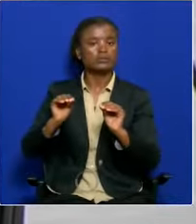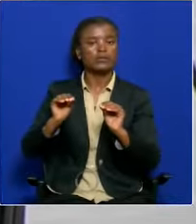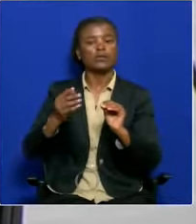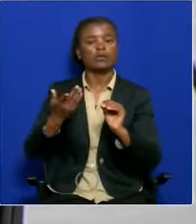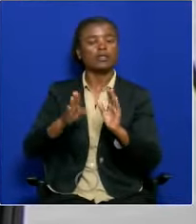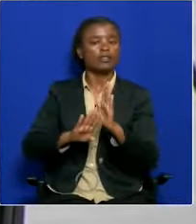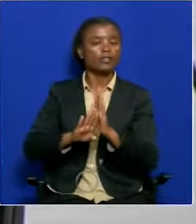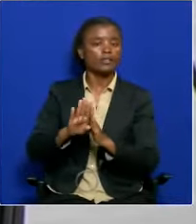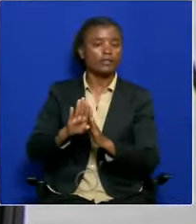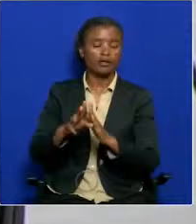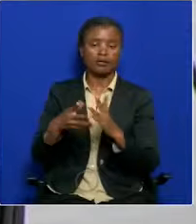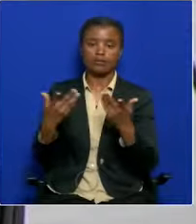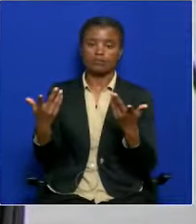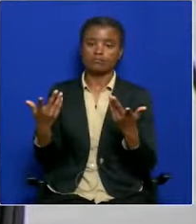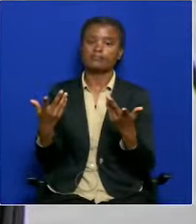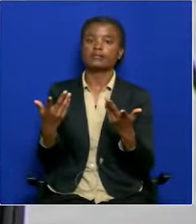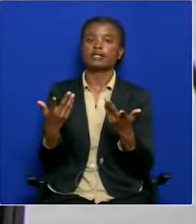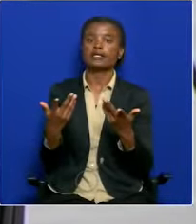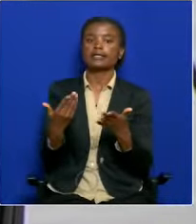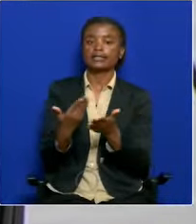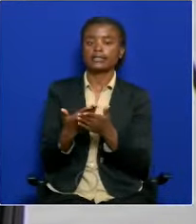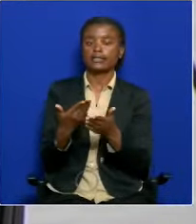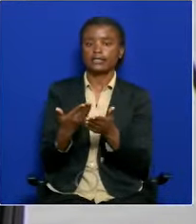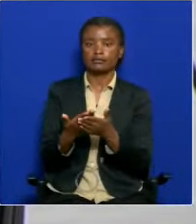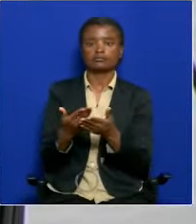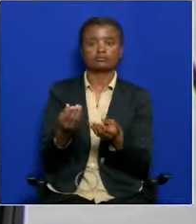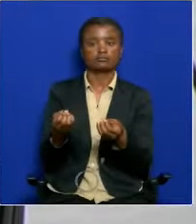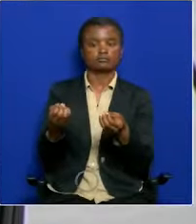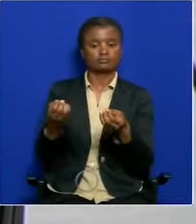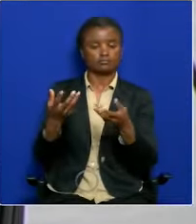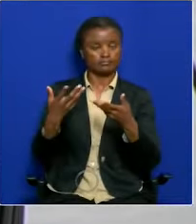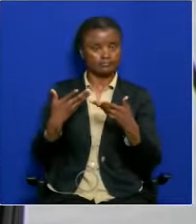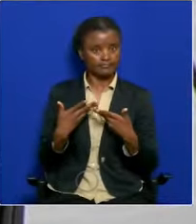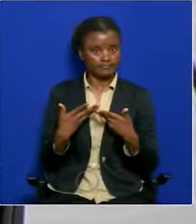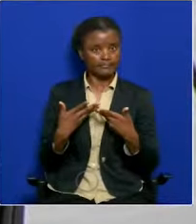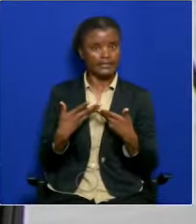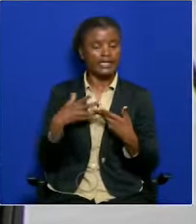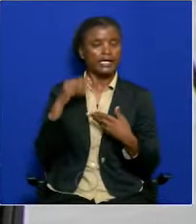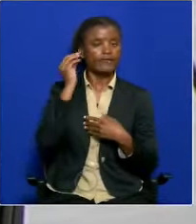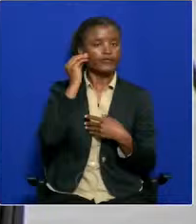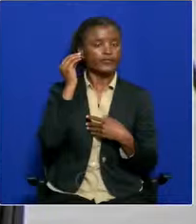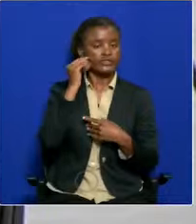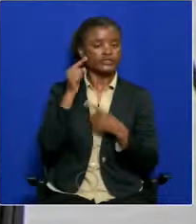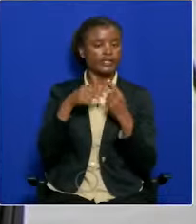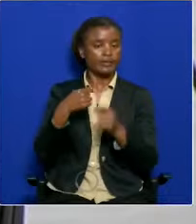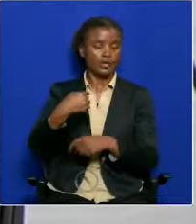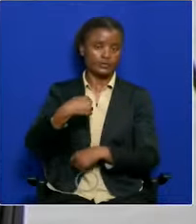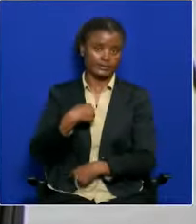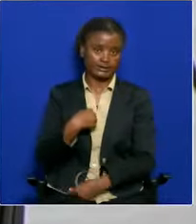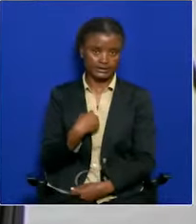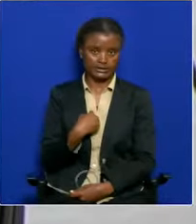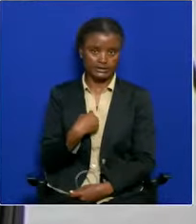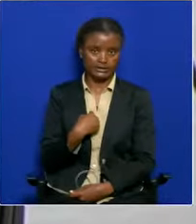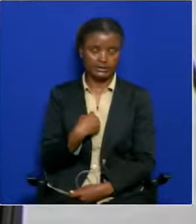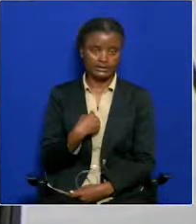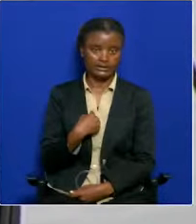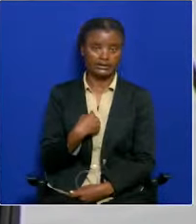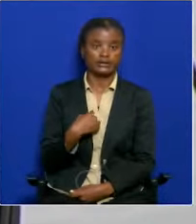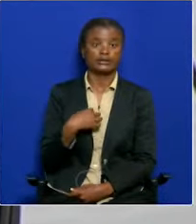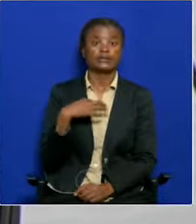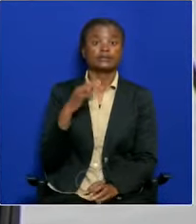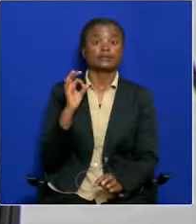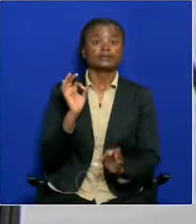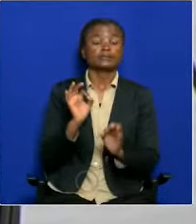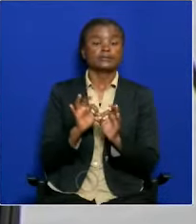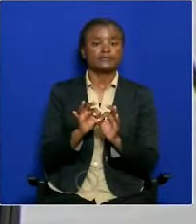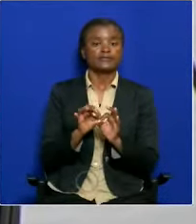providing adverse information concerning me, in particular from information provided